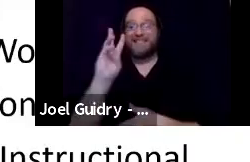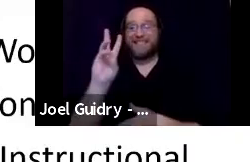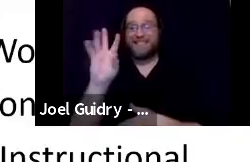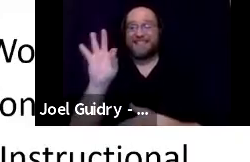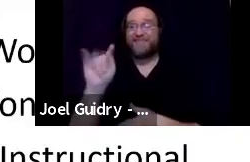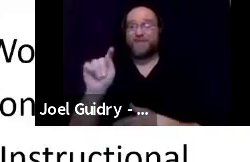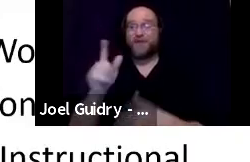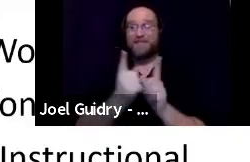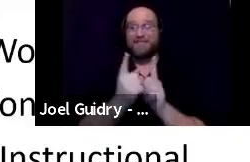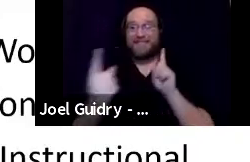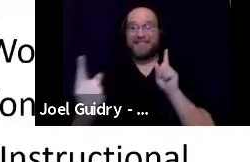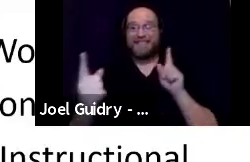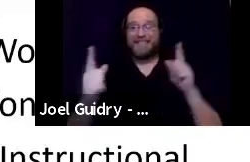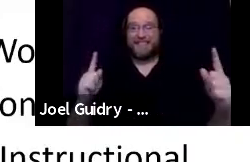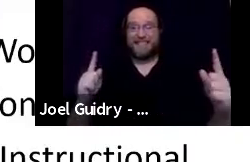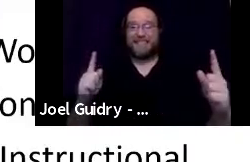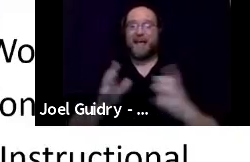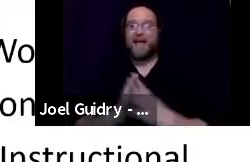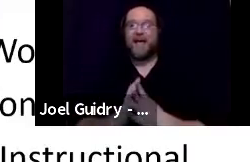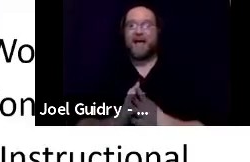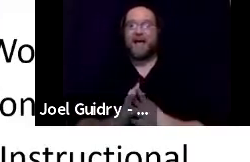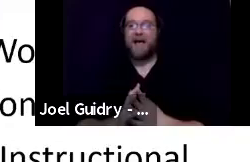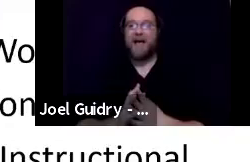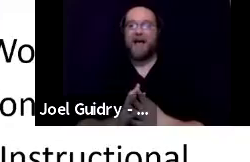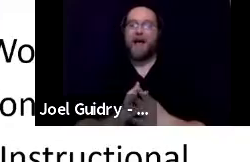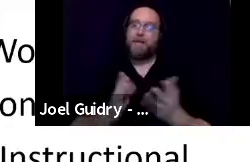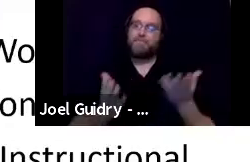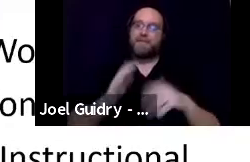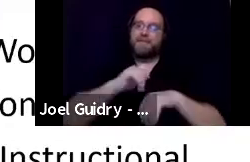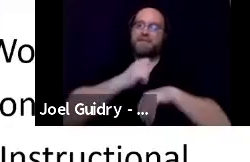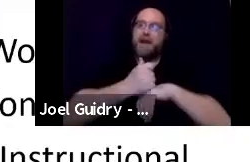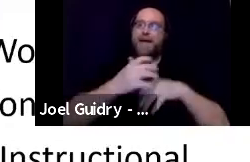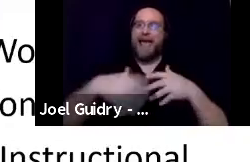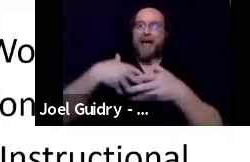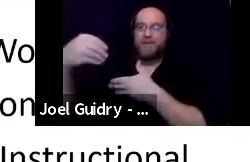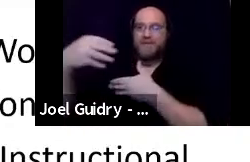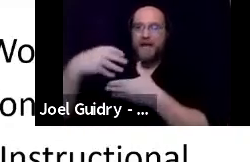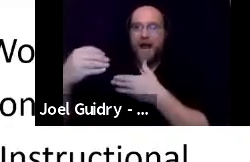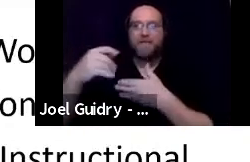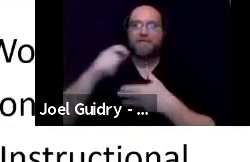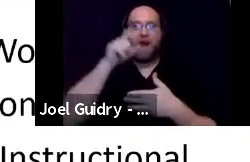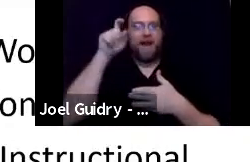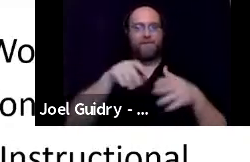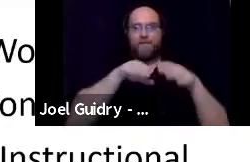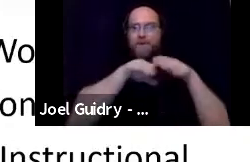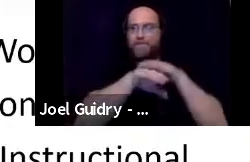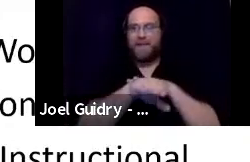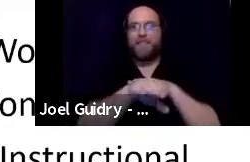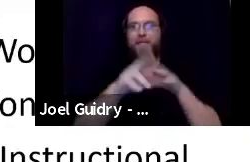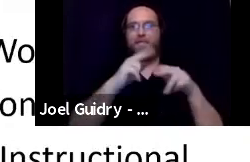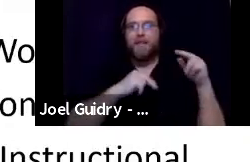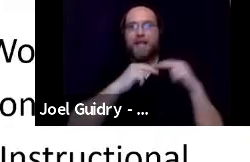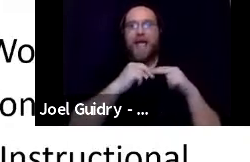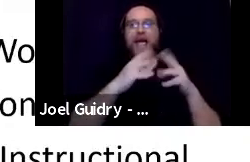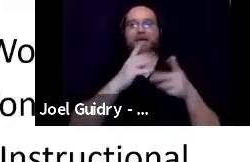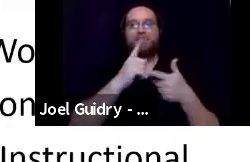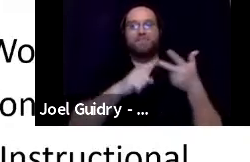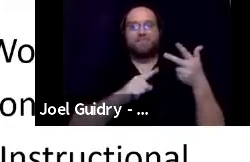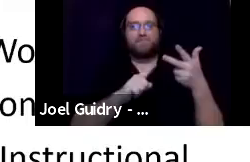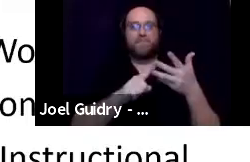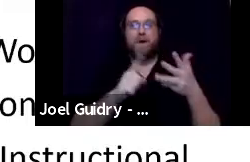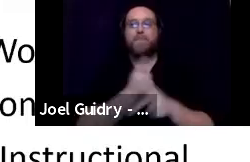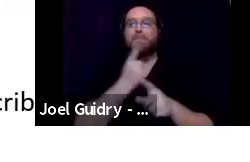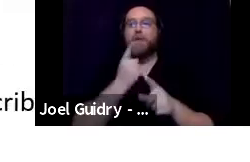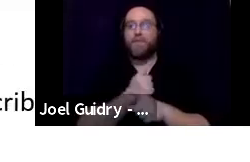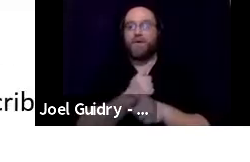set systems where they come pick things up outside. They do not have to come in the building, and proper mask usage. Next